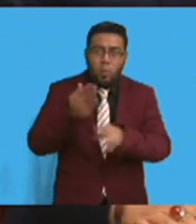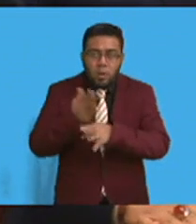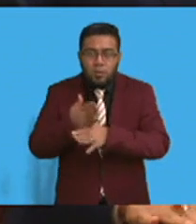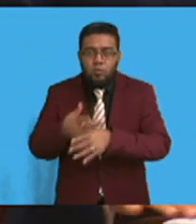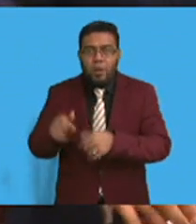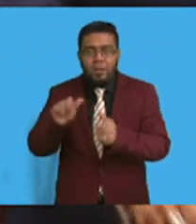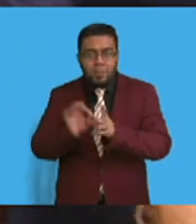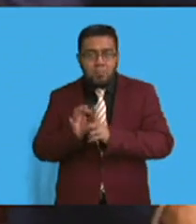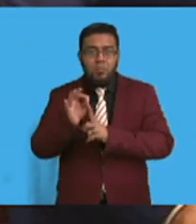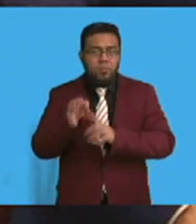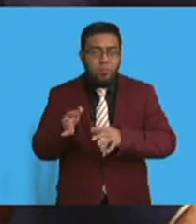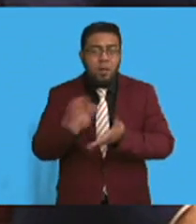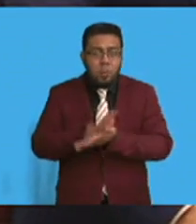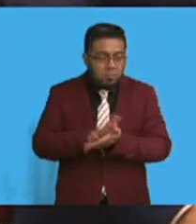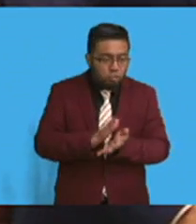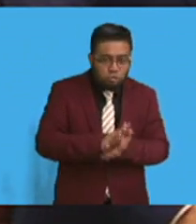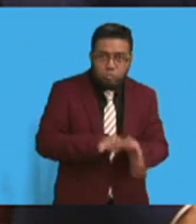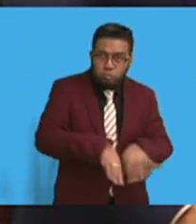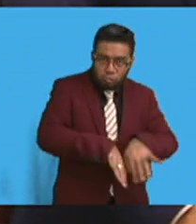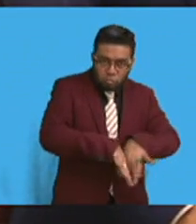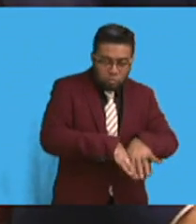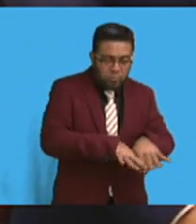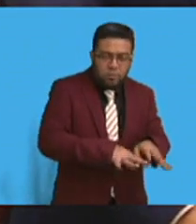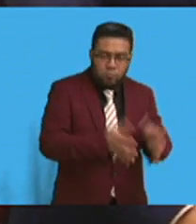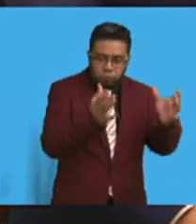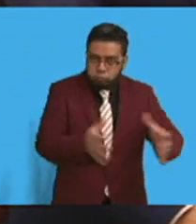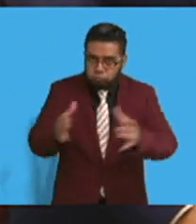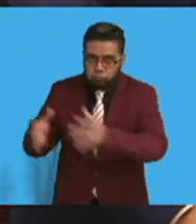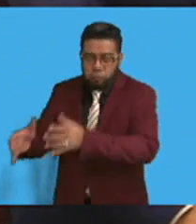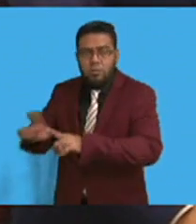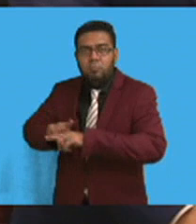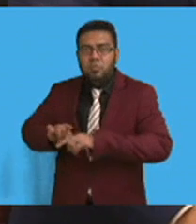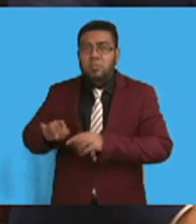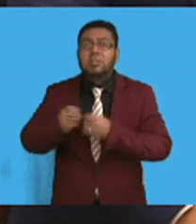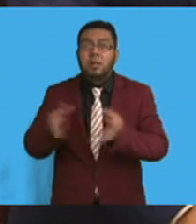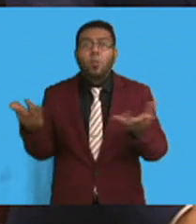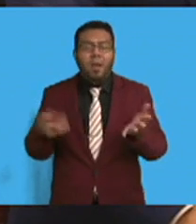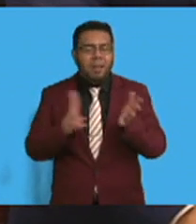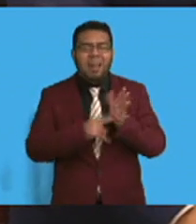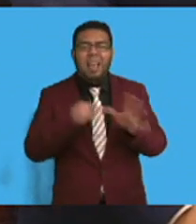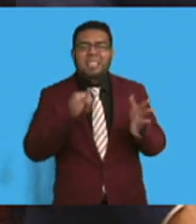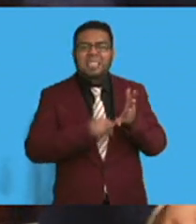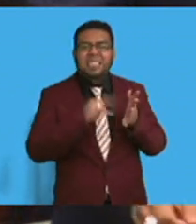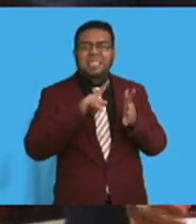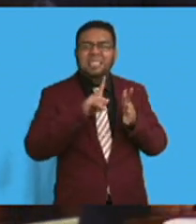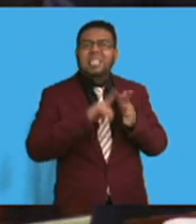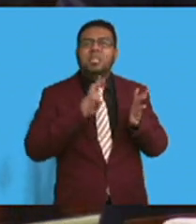We've allocated $1 million to standardize rubbish bins across the country, first starting in Nasinu. This won't